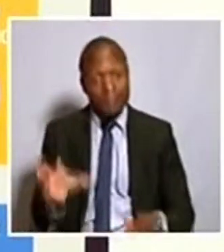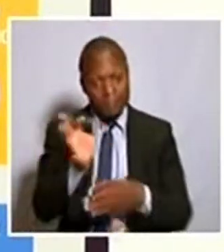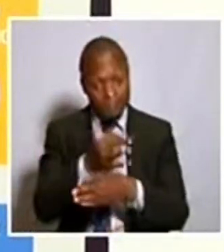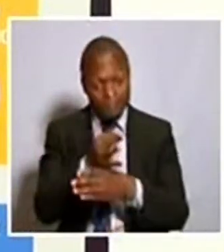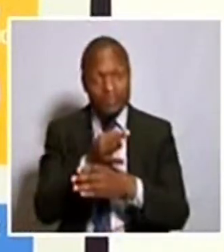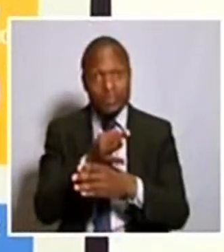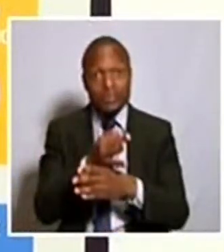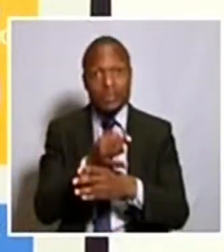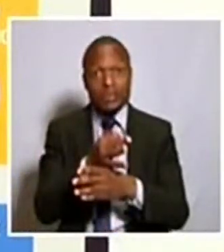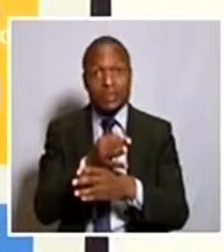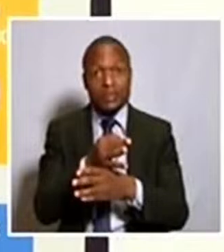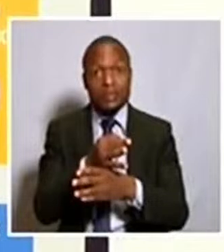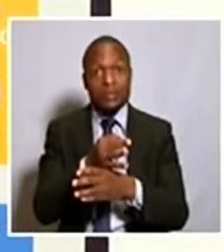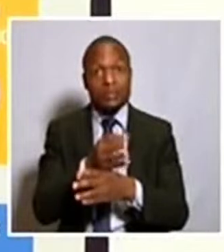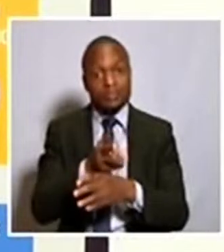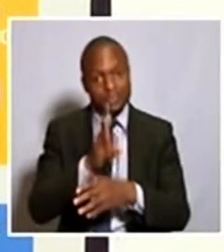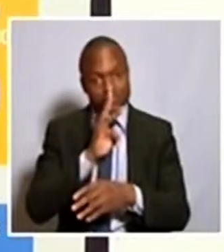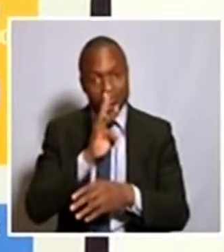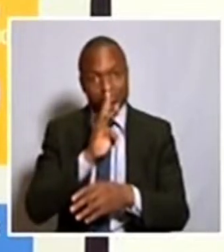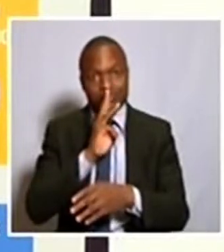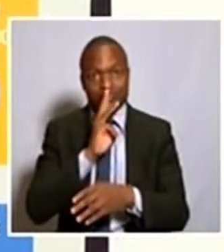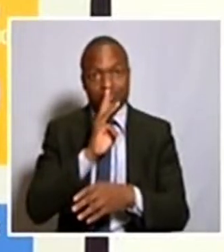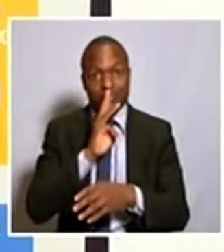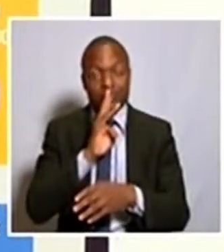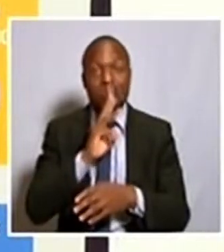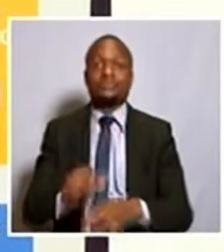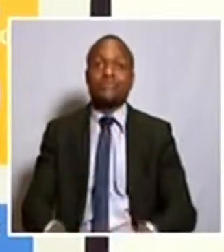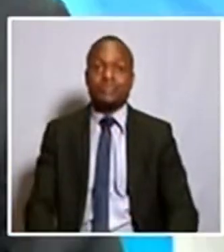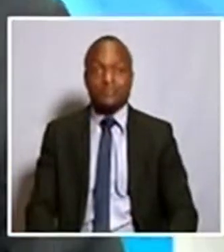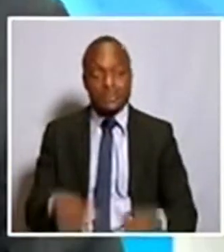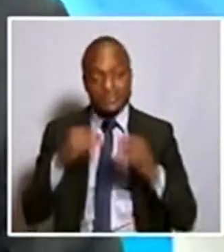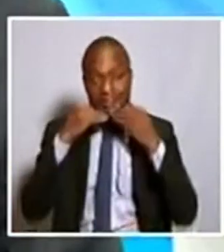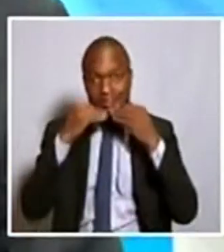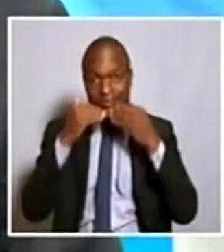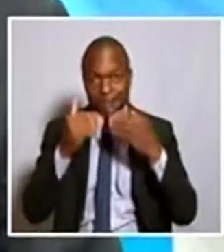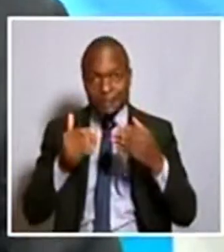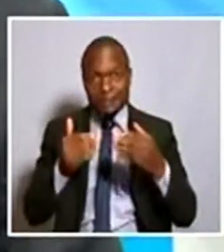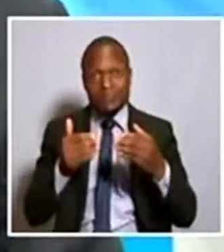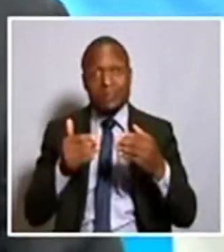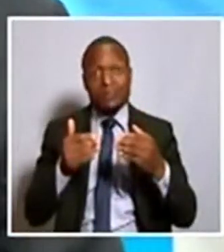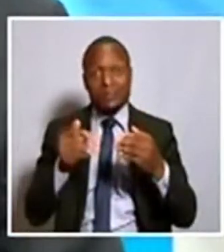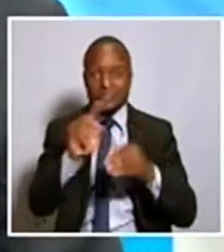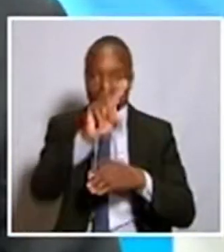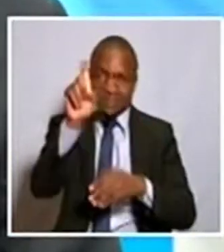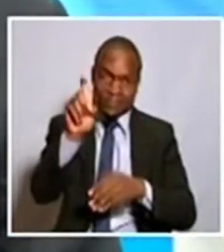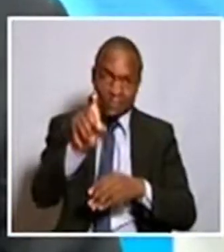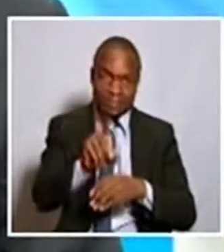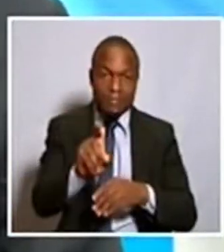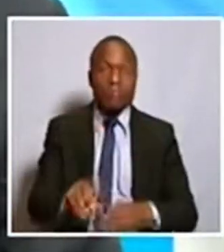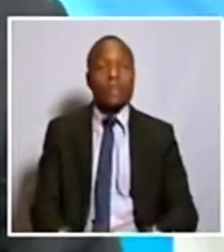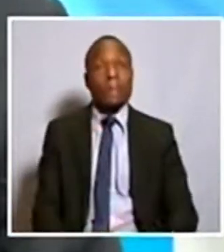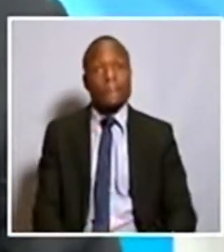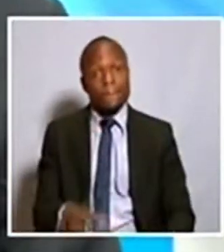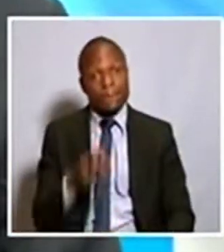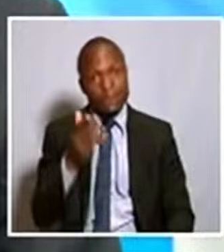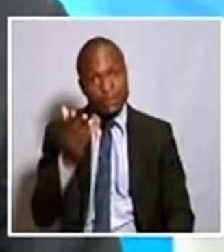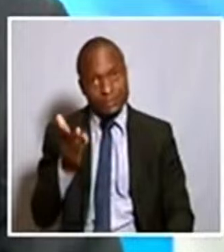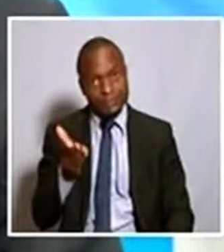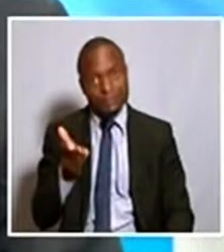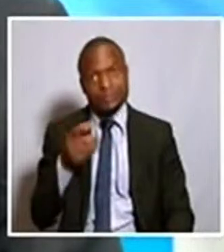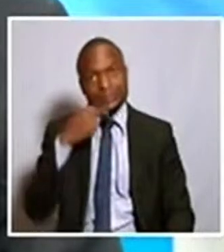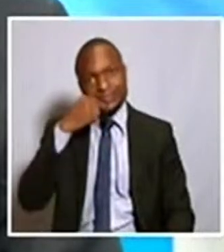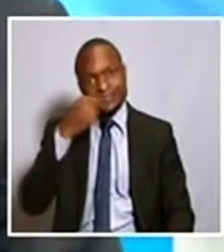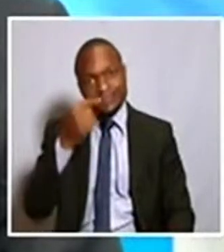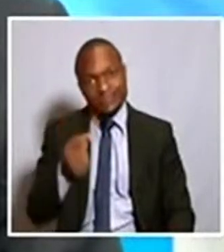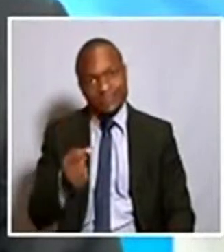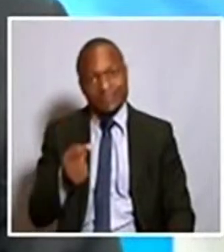fisheries and aquaculture? Okay, thank you so much for that question. Like you had